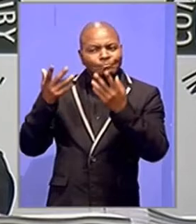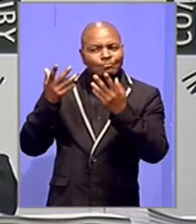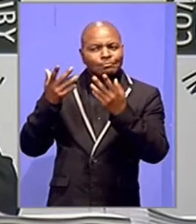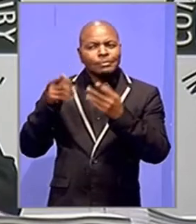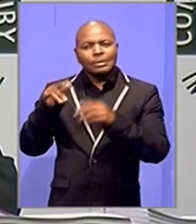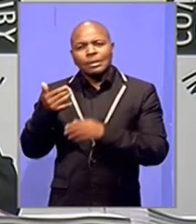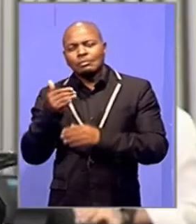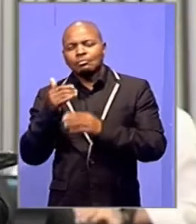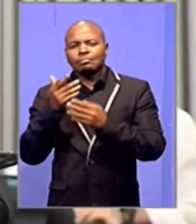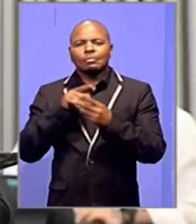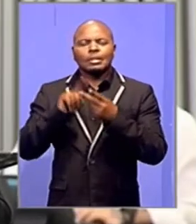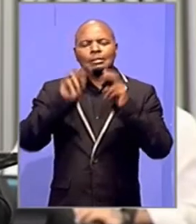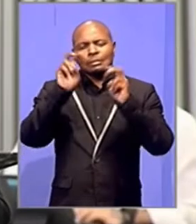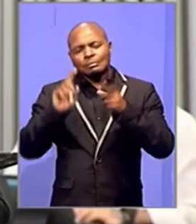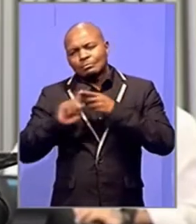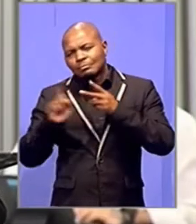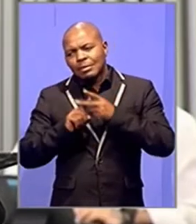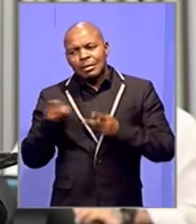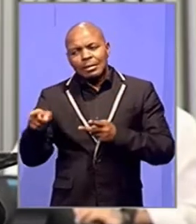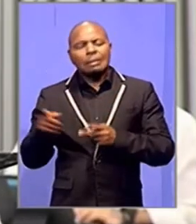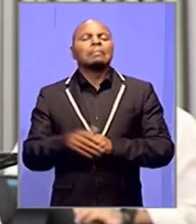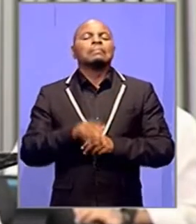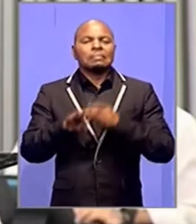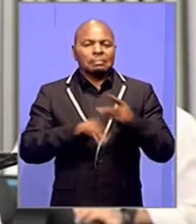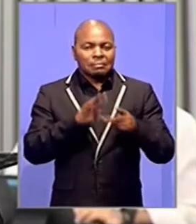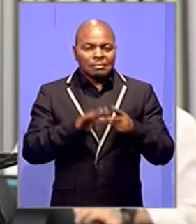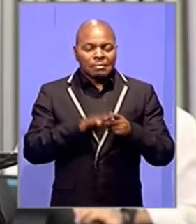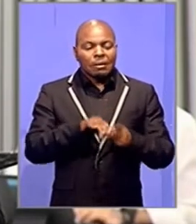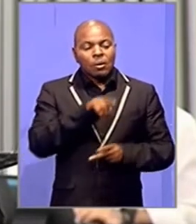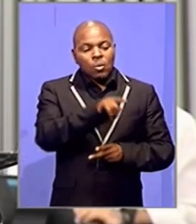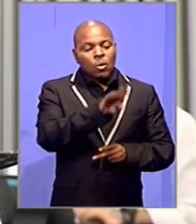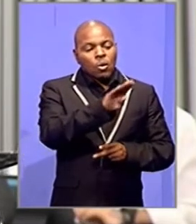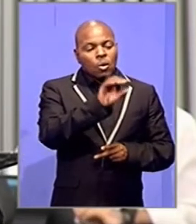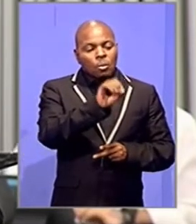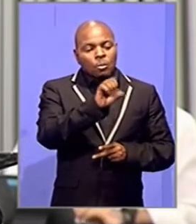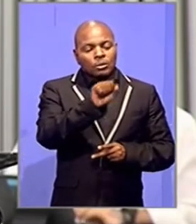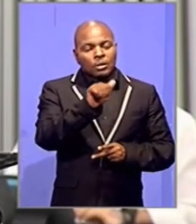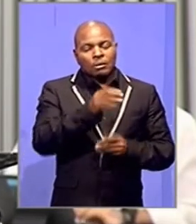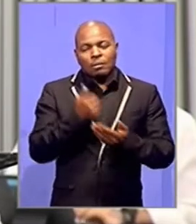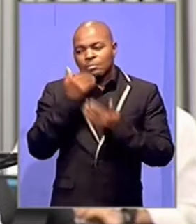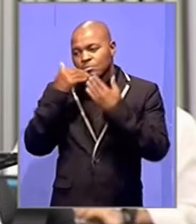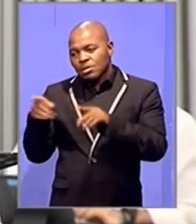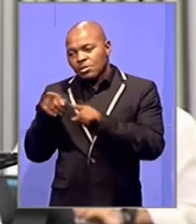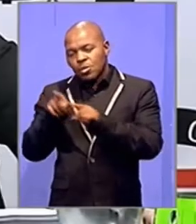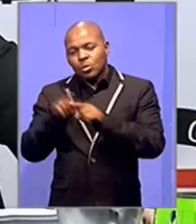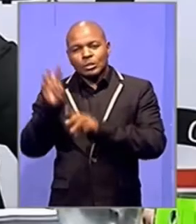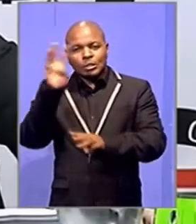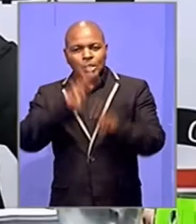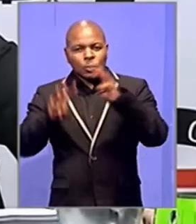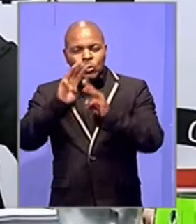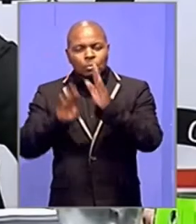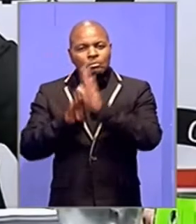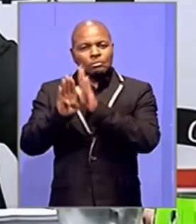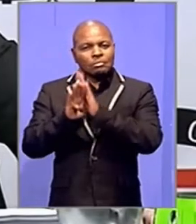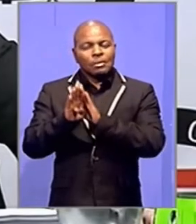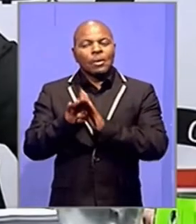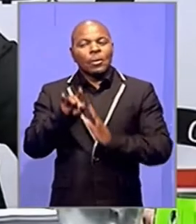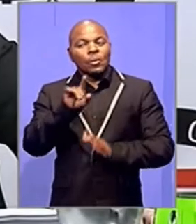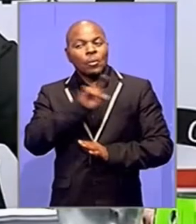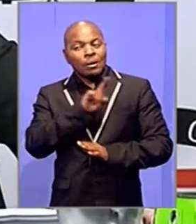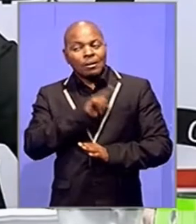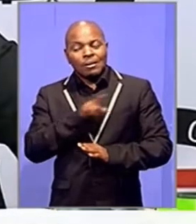o amohetse nyehelo ena ya Bosasa a tseba hantle hore khampani ena e tlo batla hore a susumetse diqeto tsa